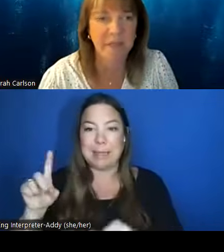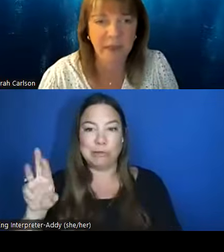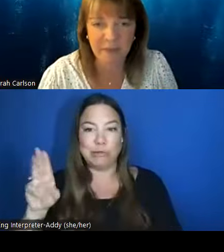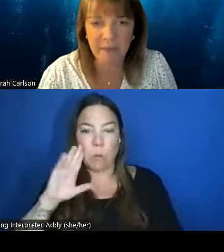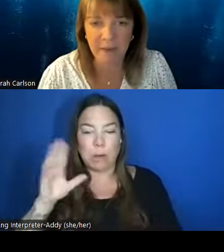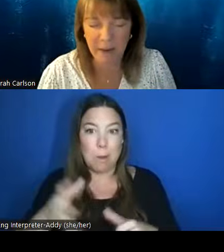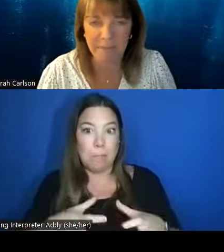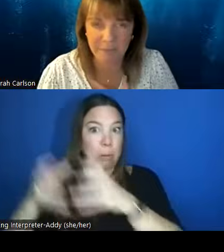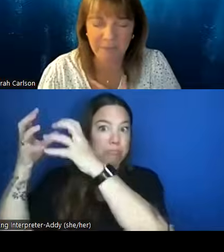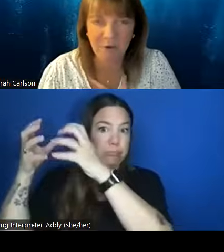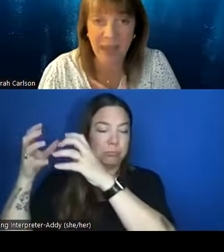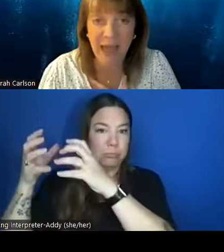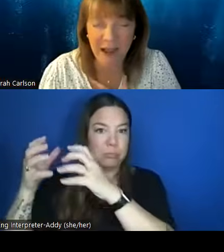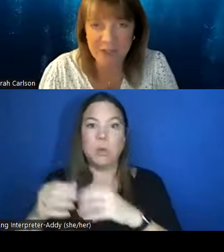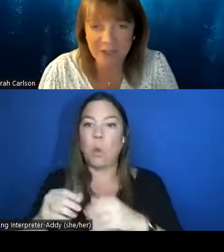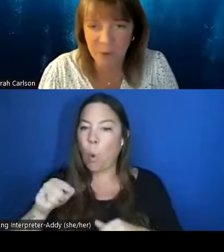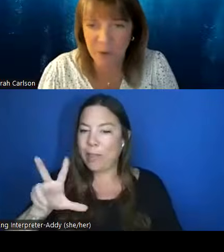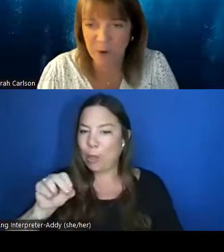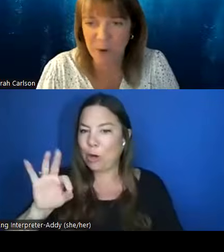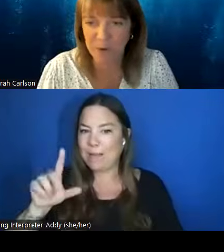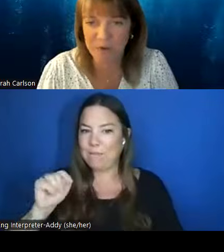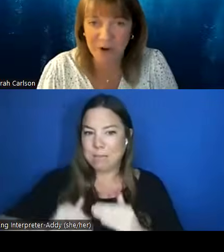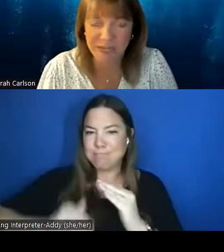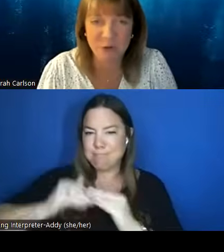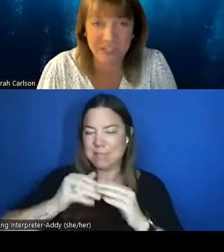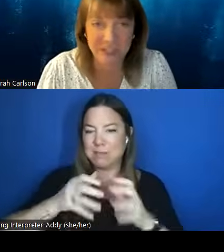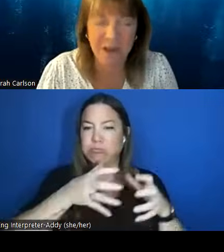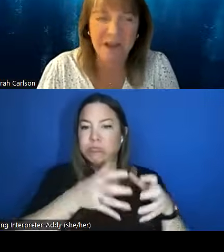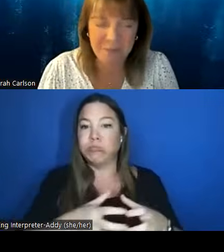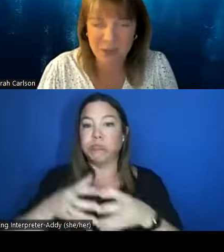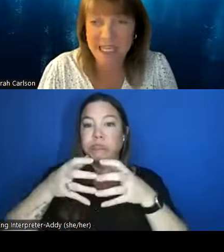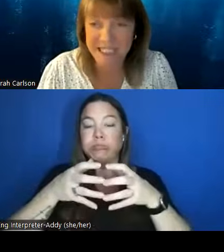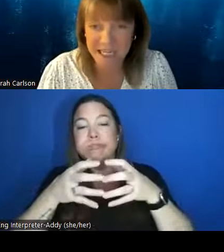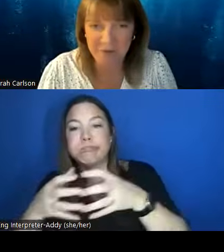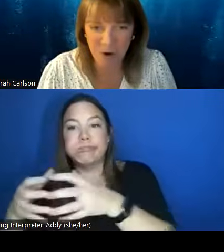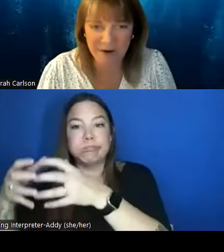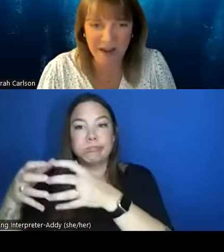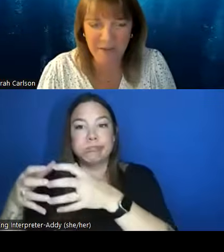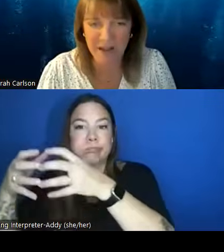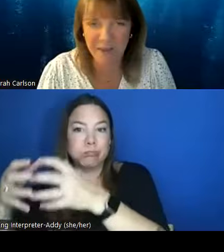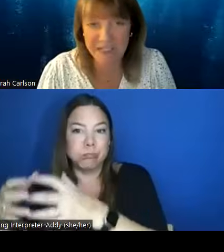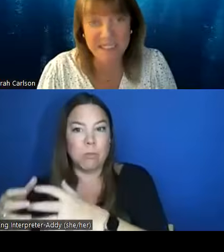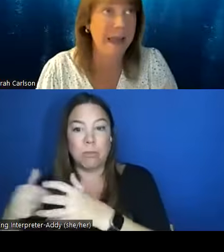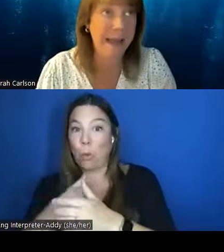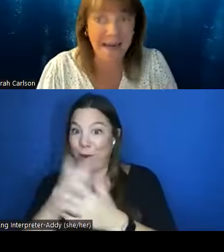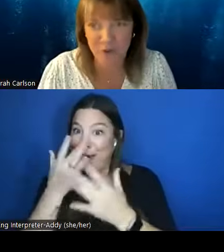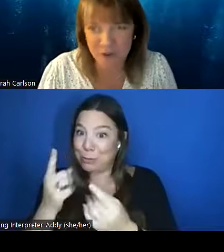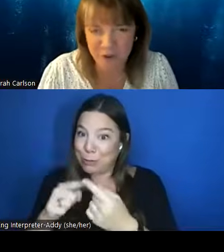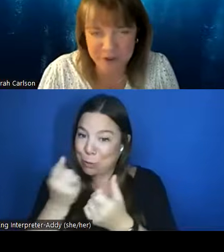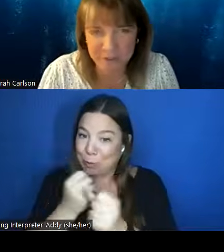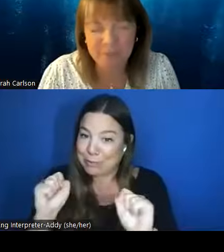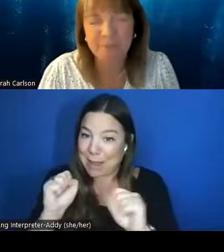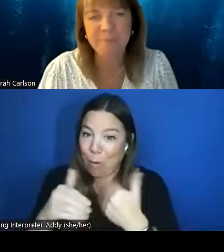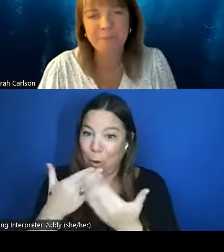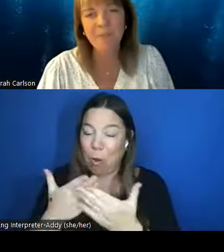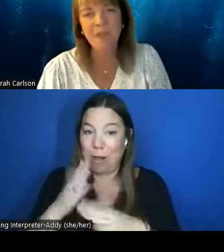surface, and for that, obviously, we were very interested in protecting everyone on the seabed and on the